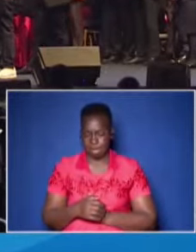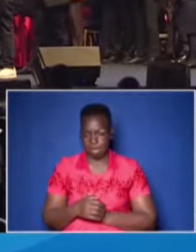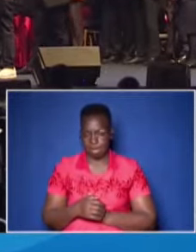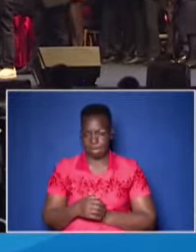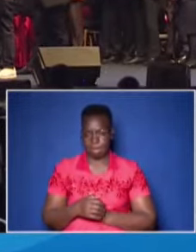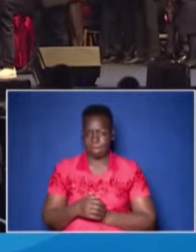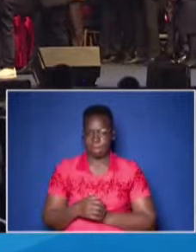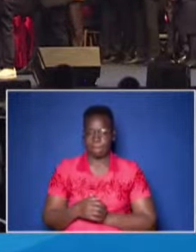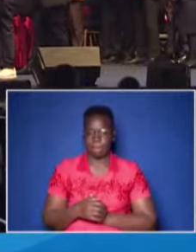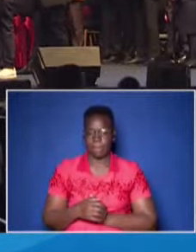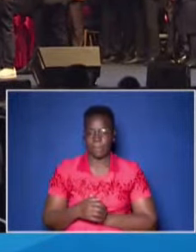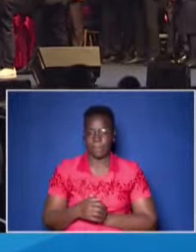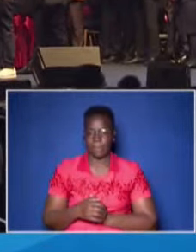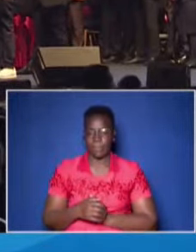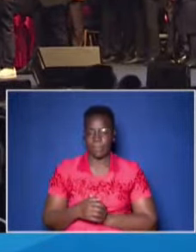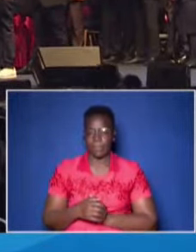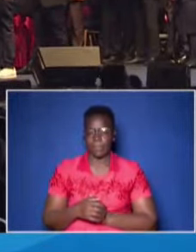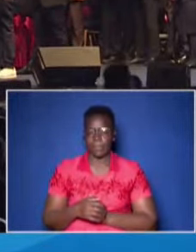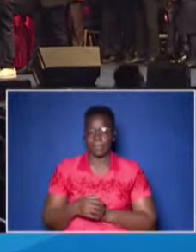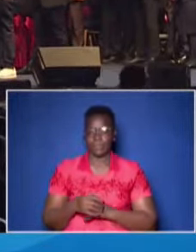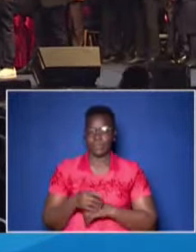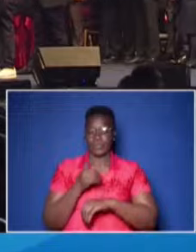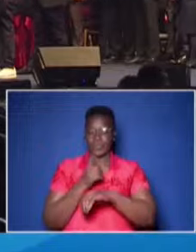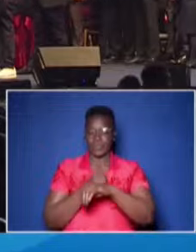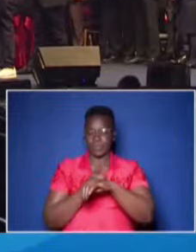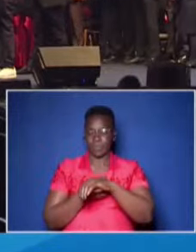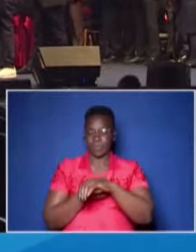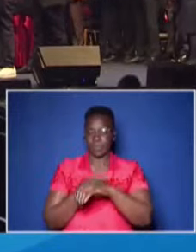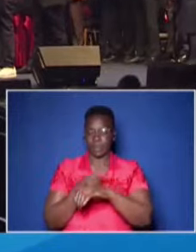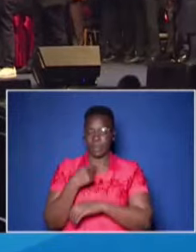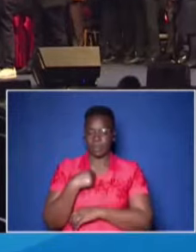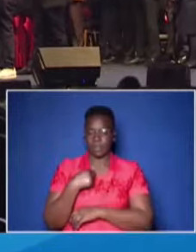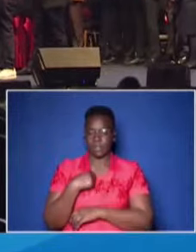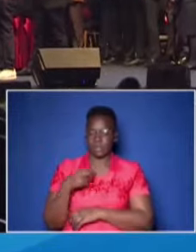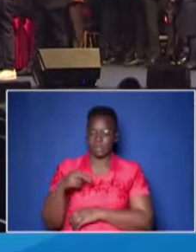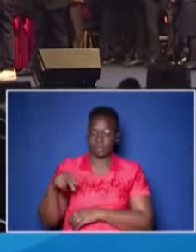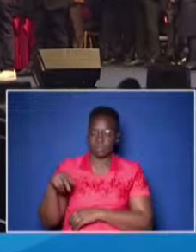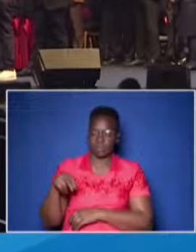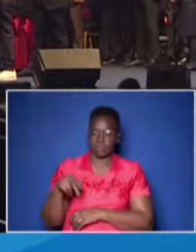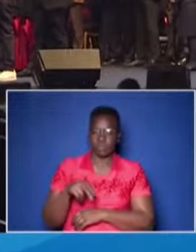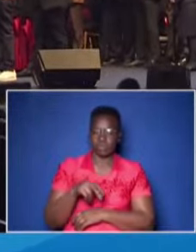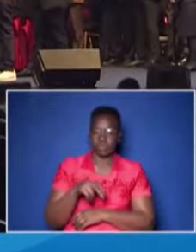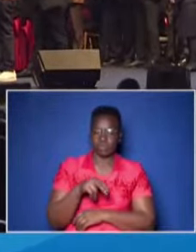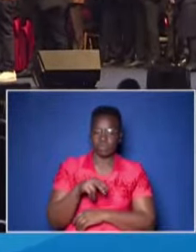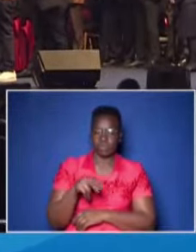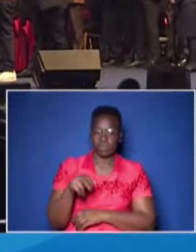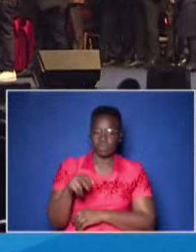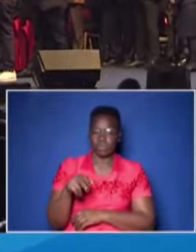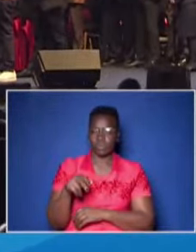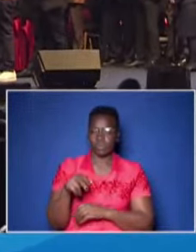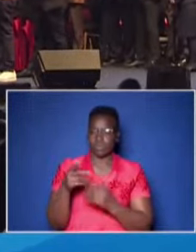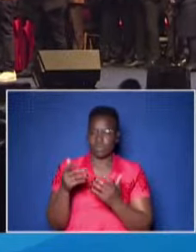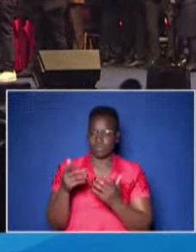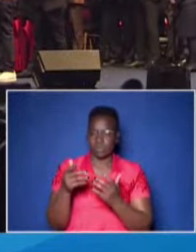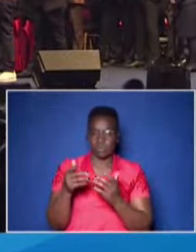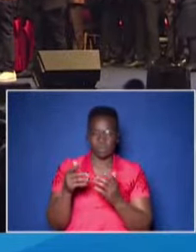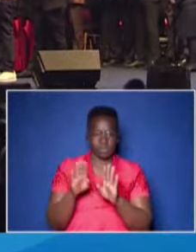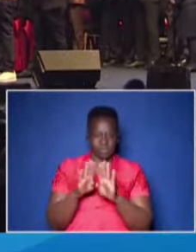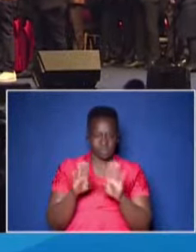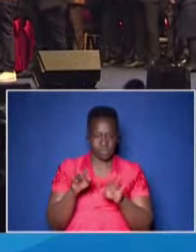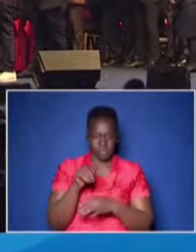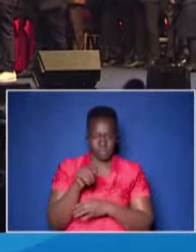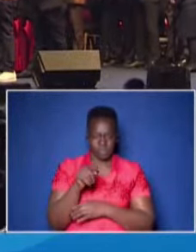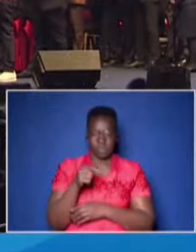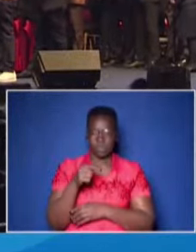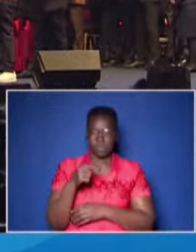sh as I walked through this door I felt